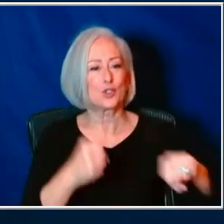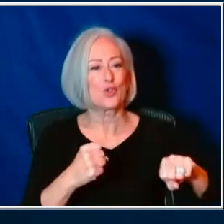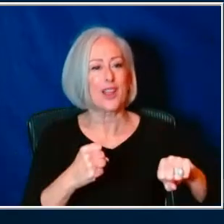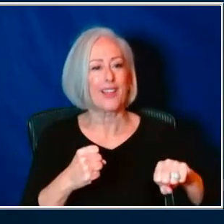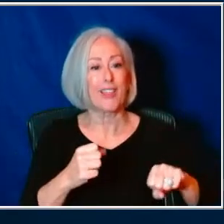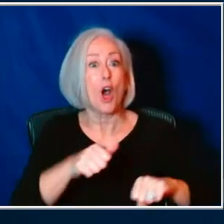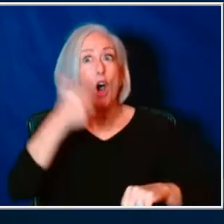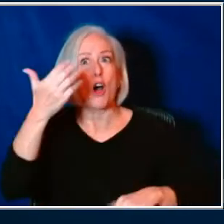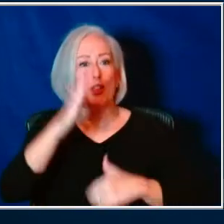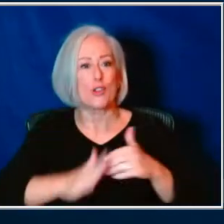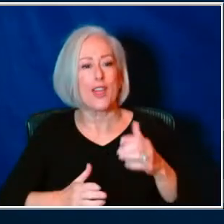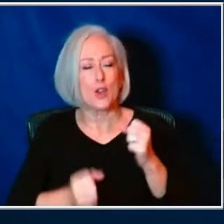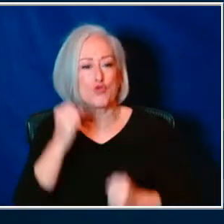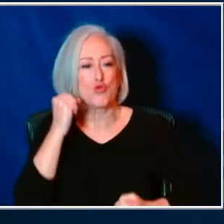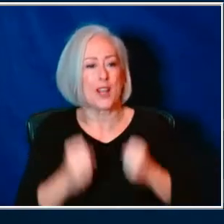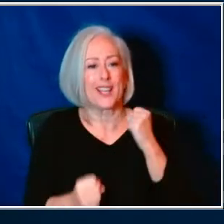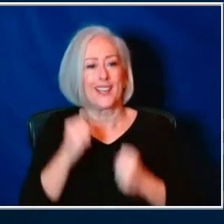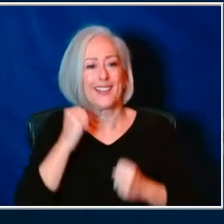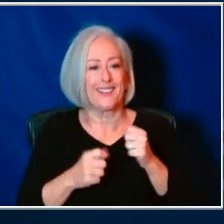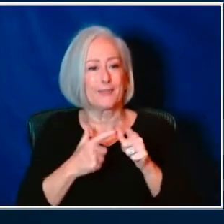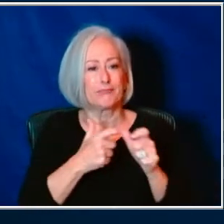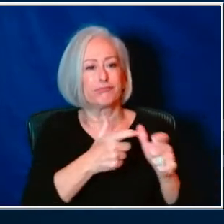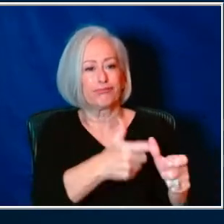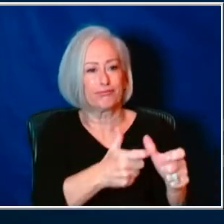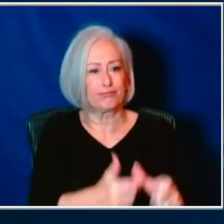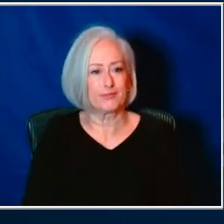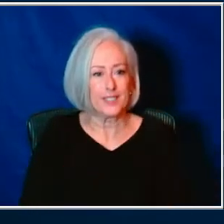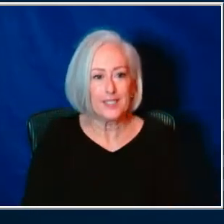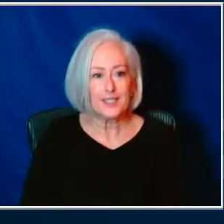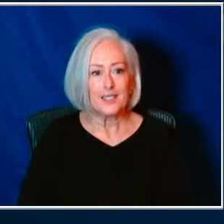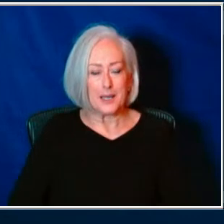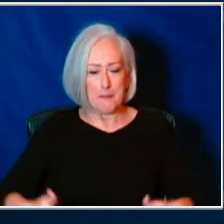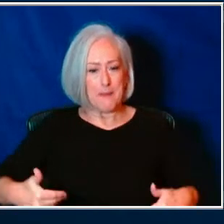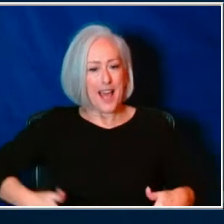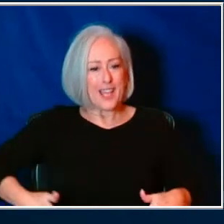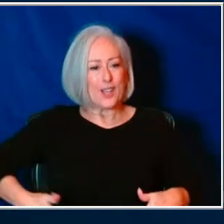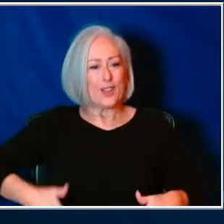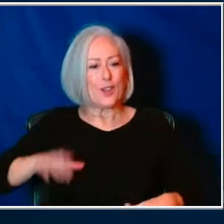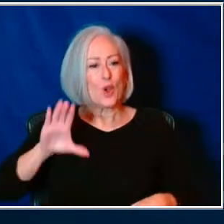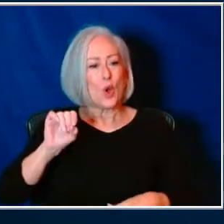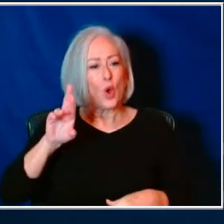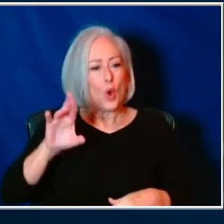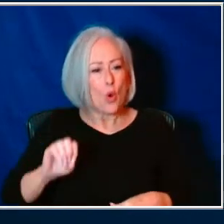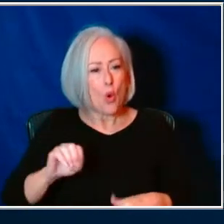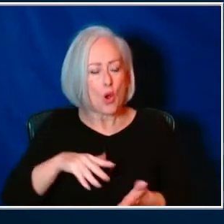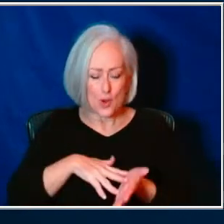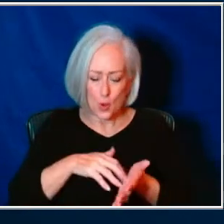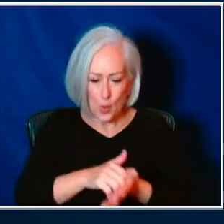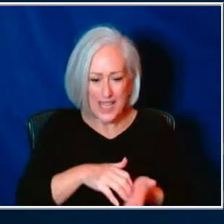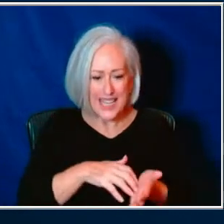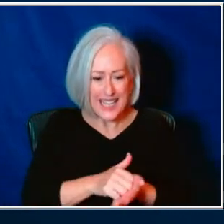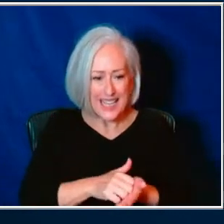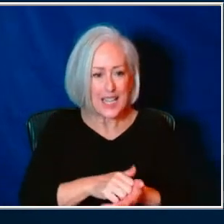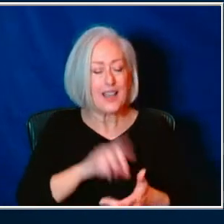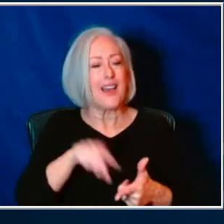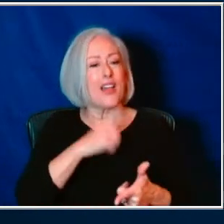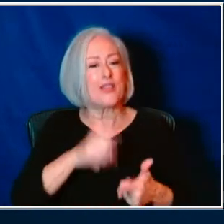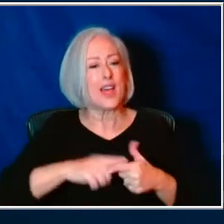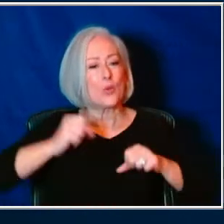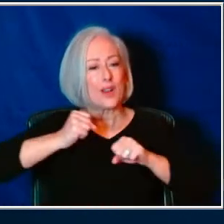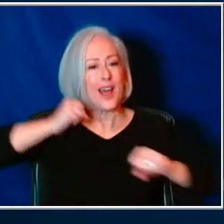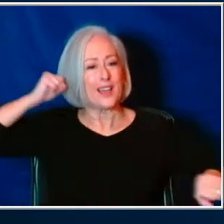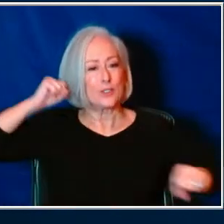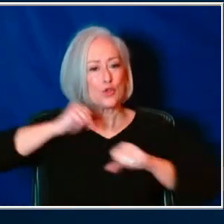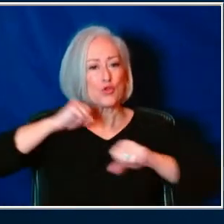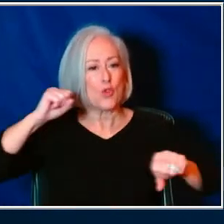great this cardiovascular conditioning, and my core was so weak. And when I got the core stronger and stretched and did other things, my